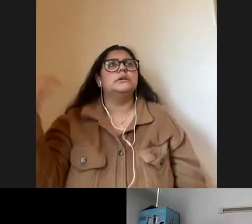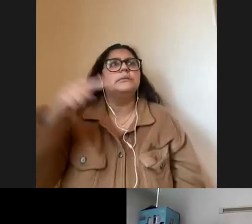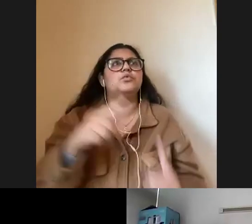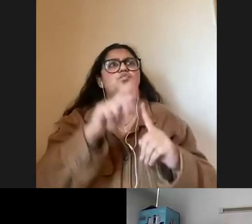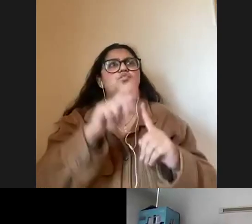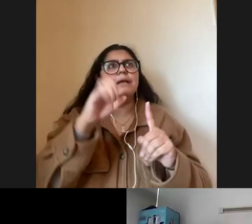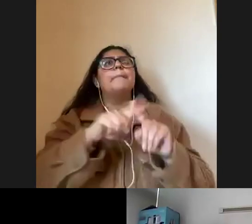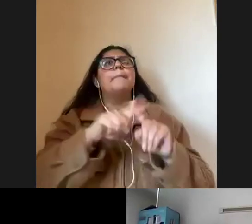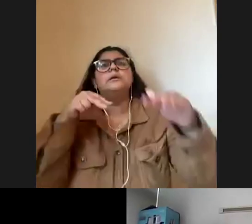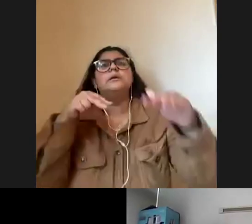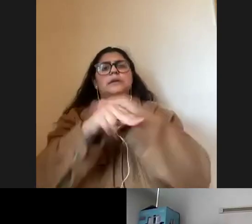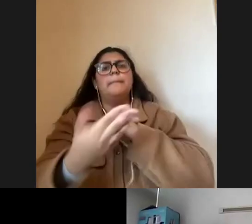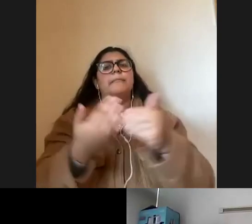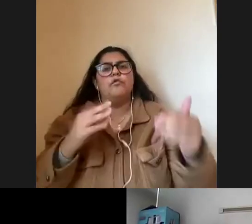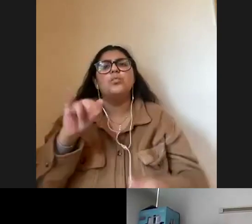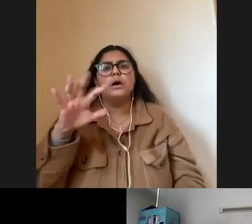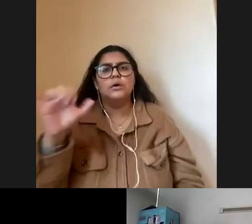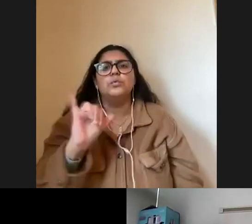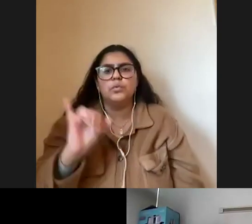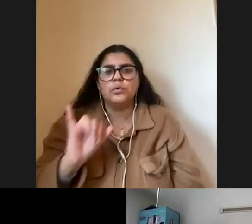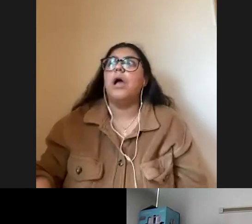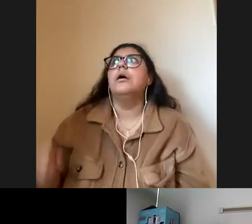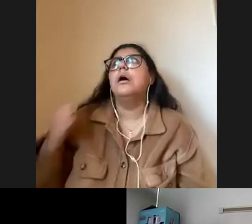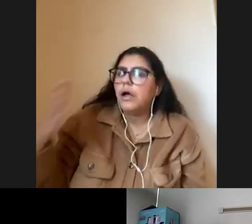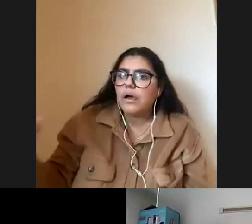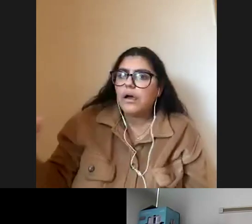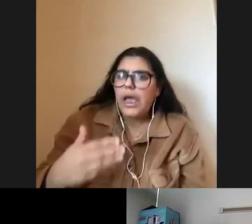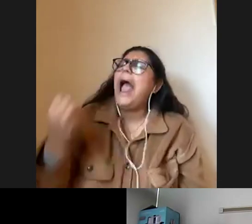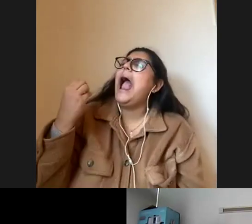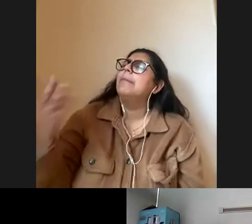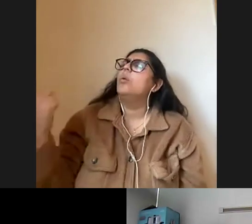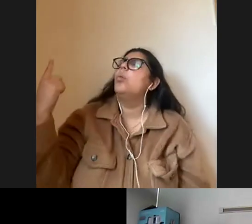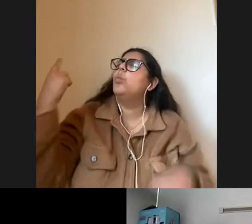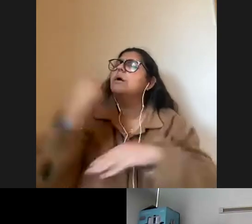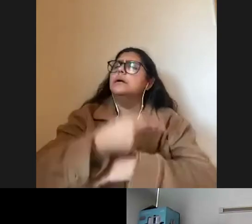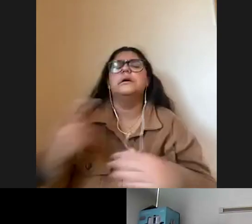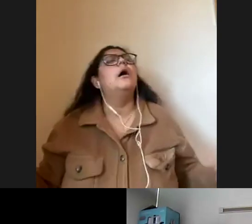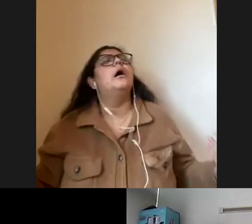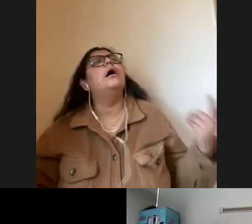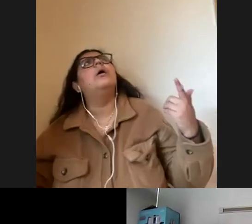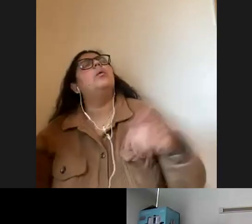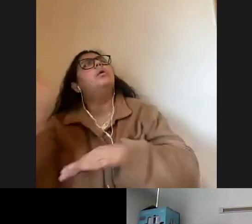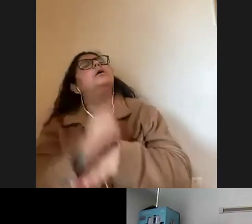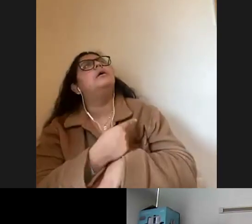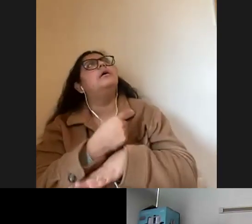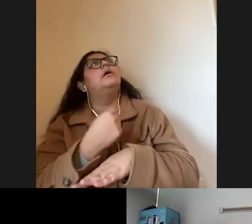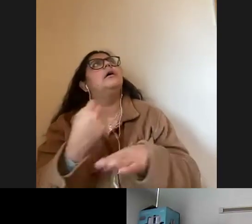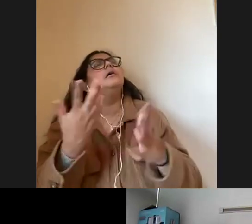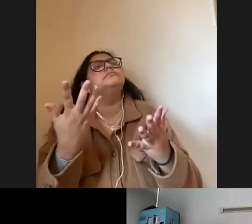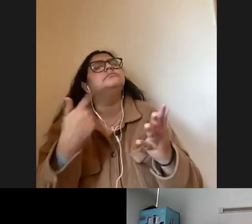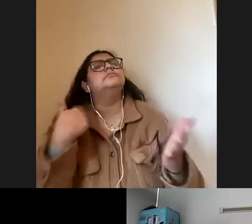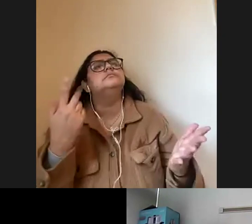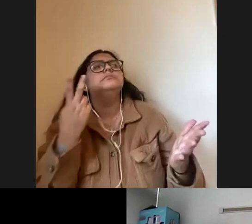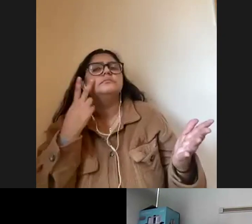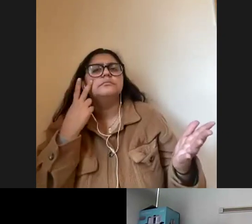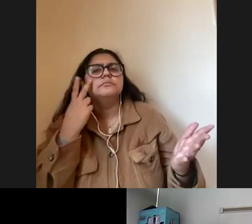too. that's so many fish. How many fish are you doing a day? A day, let's see,